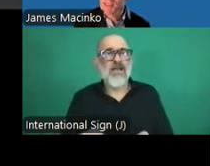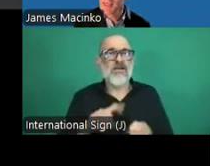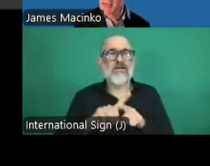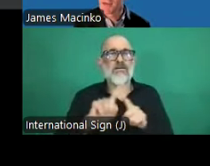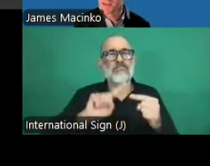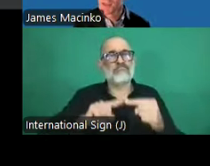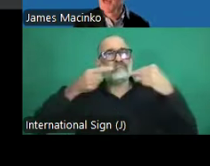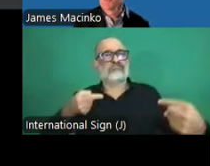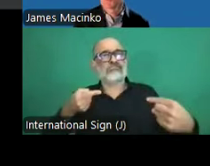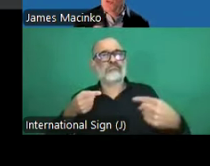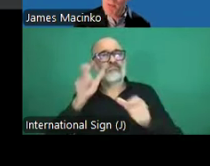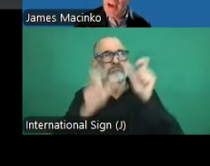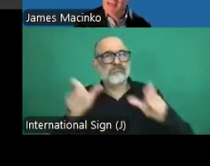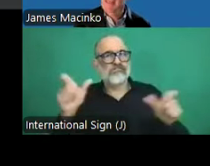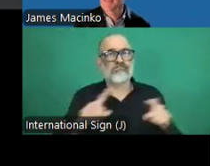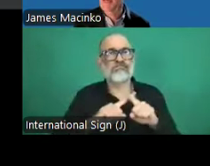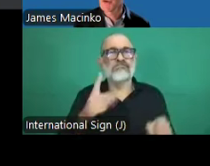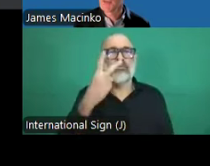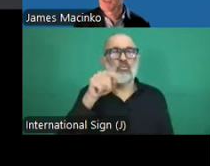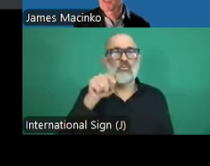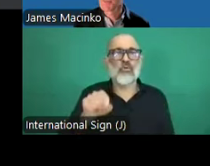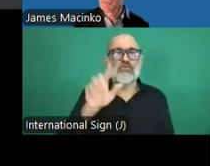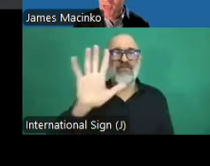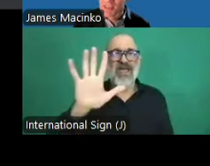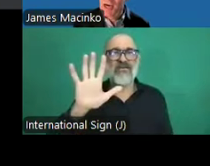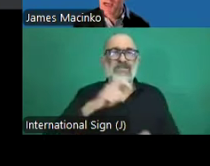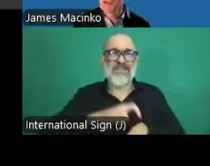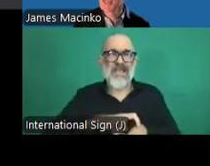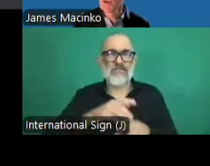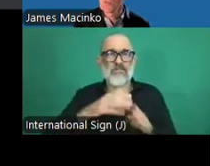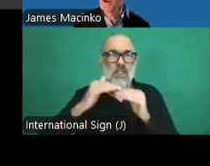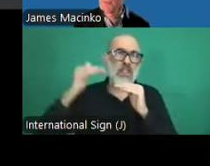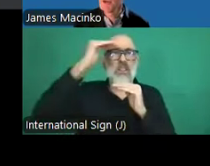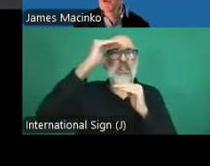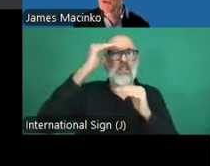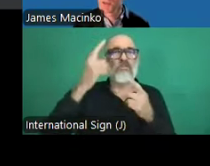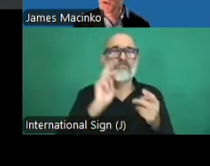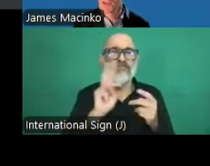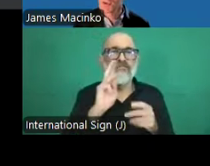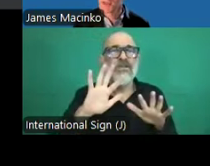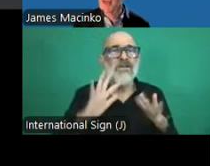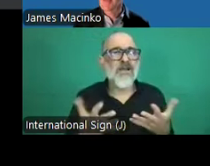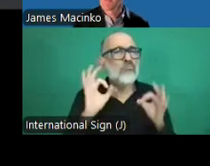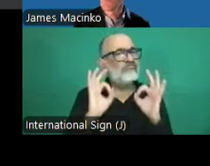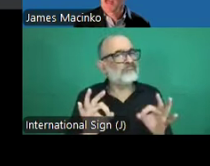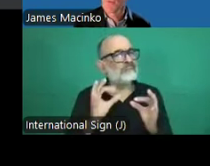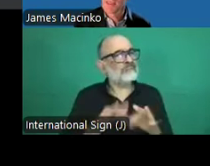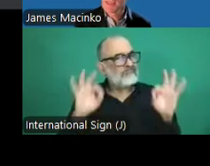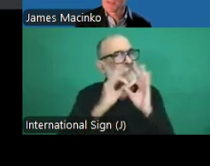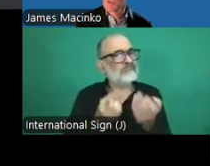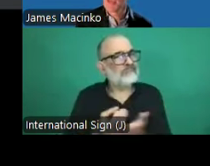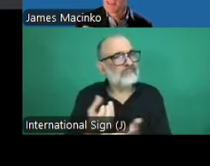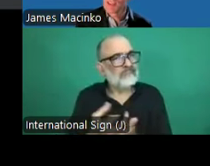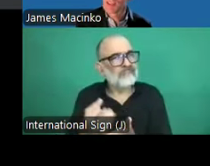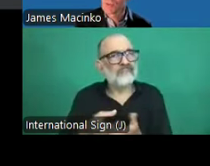these indicators to go back inside our health systems to understand where the barriers are occurring and where we